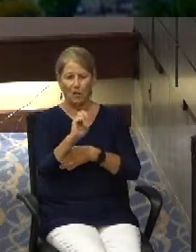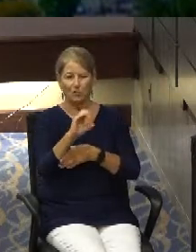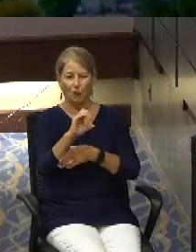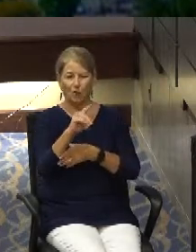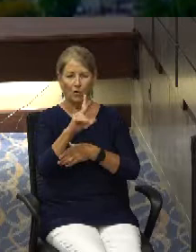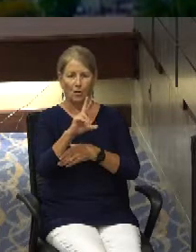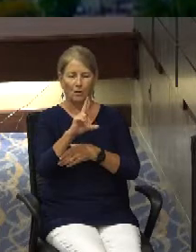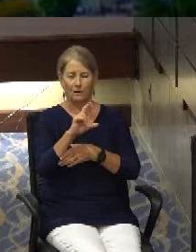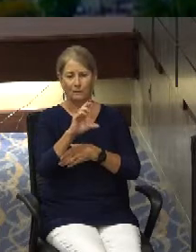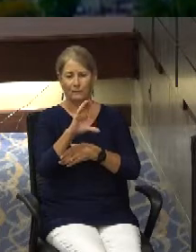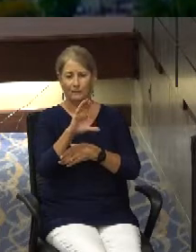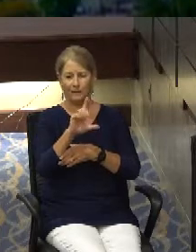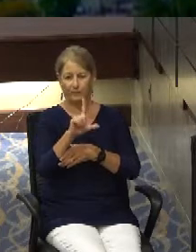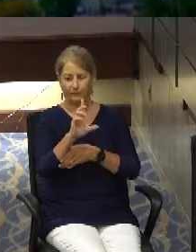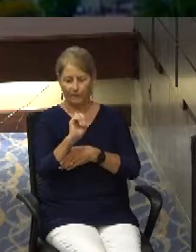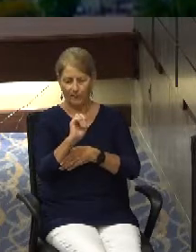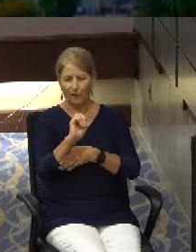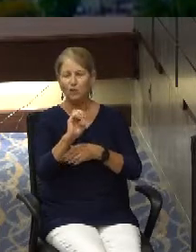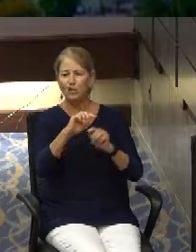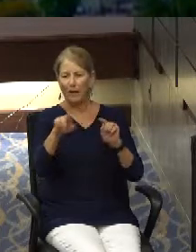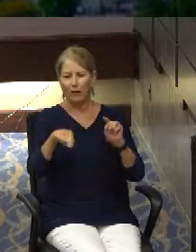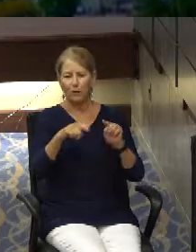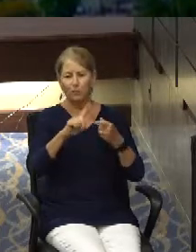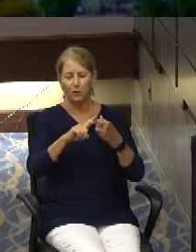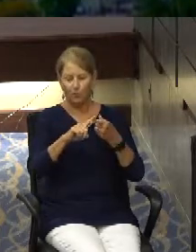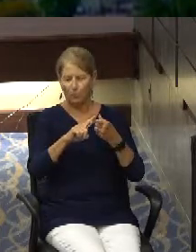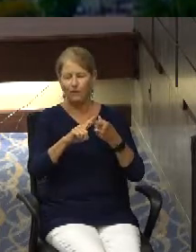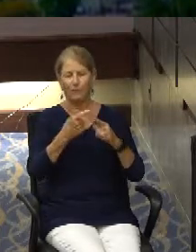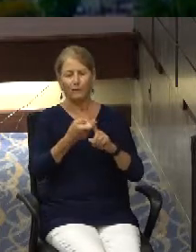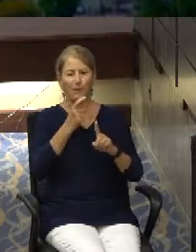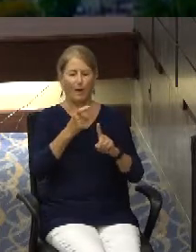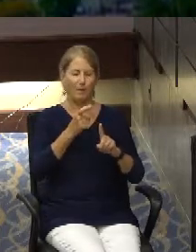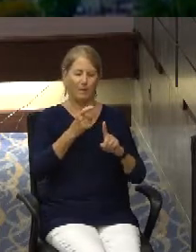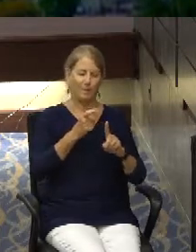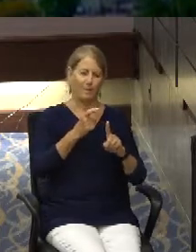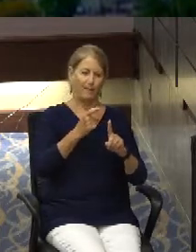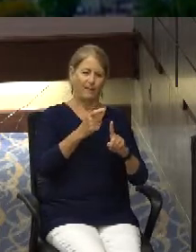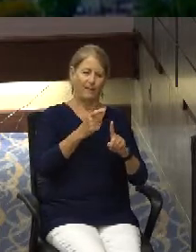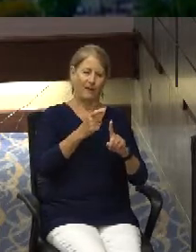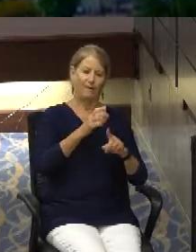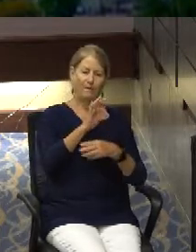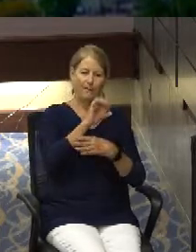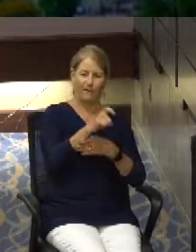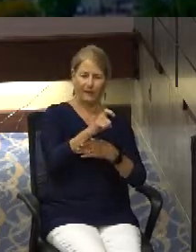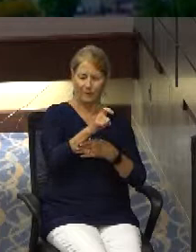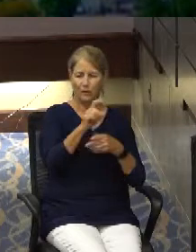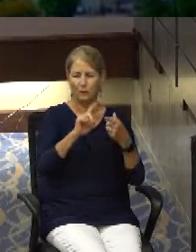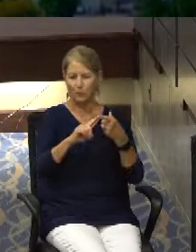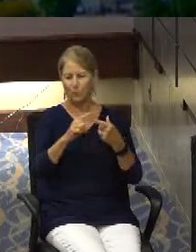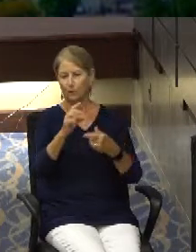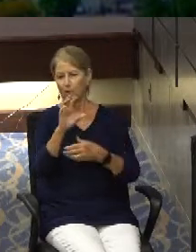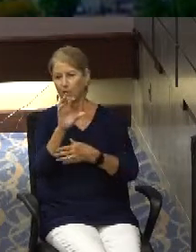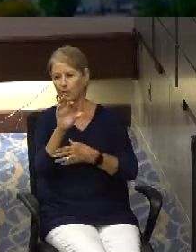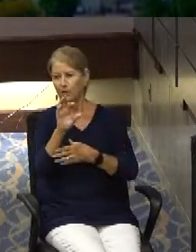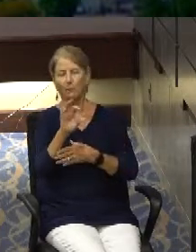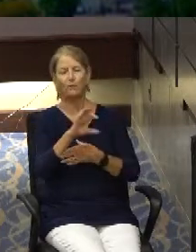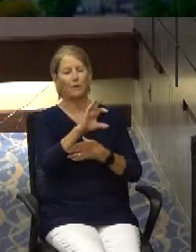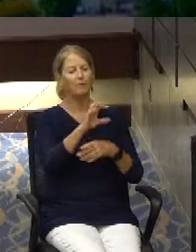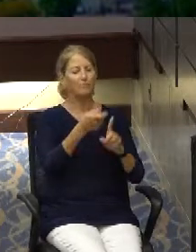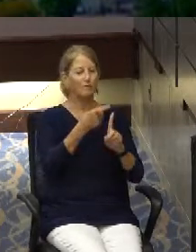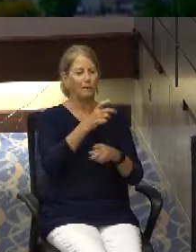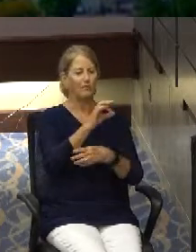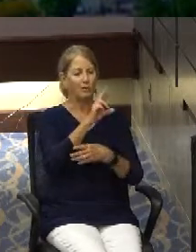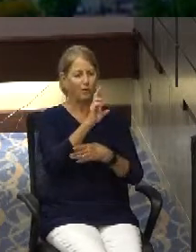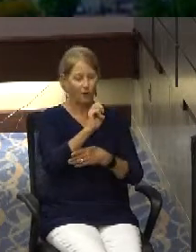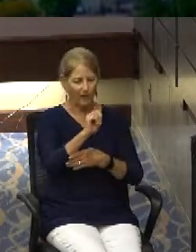free route to a fixed route with fare. There is a public engagement process that we outlined in that informal report